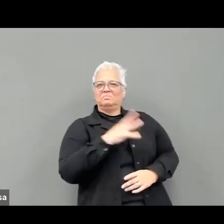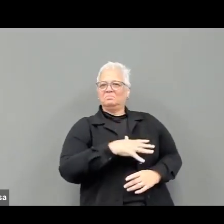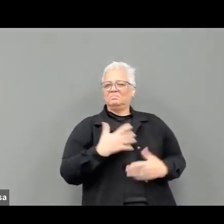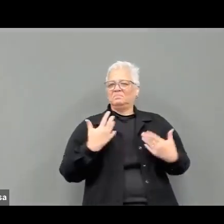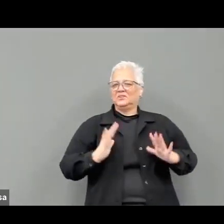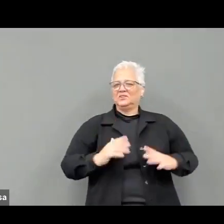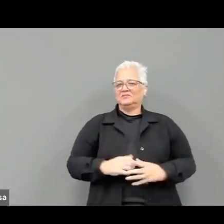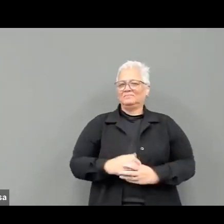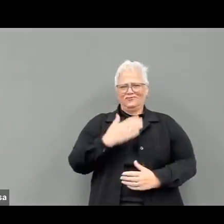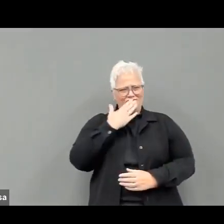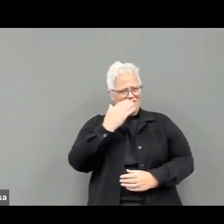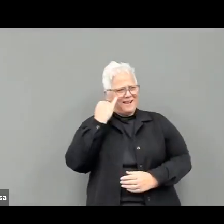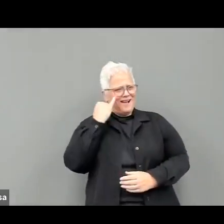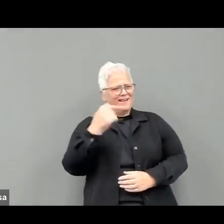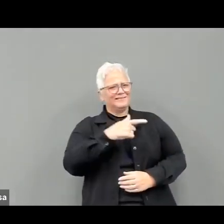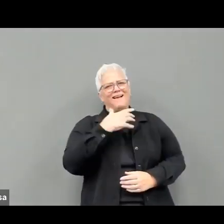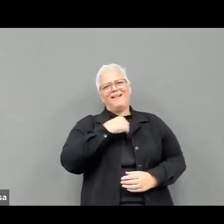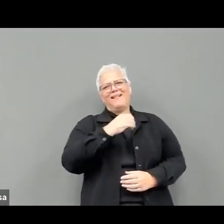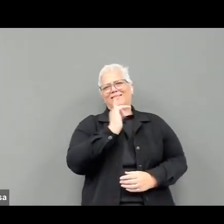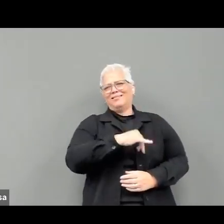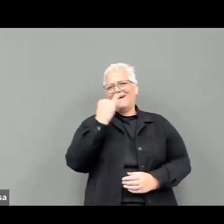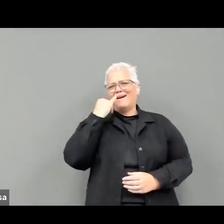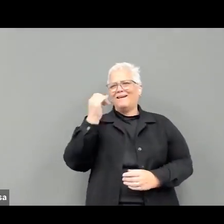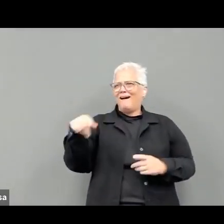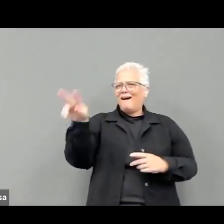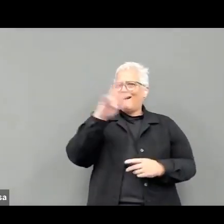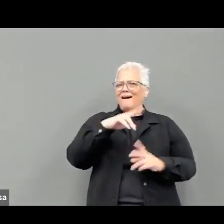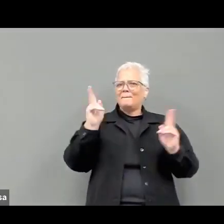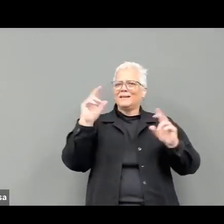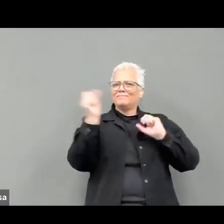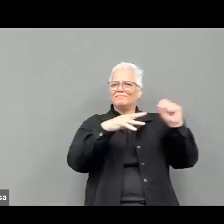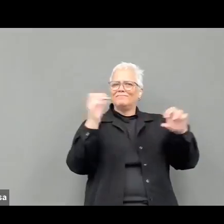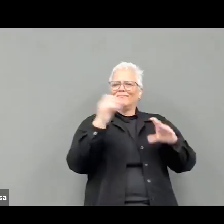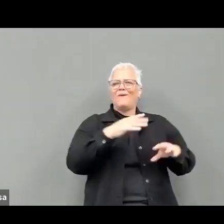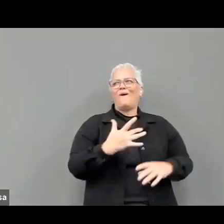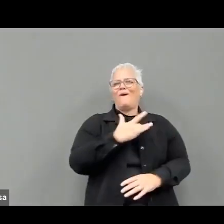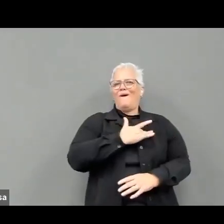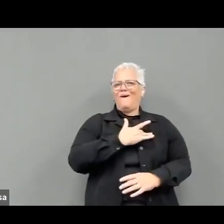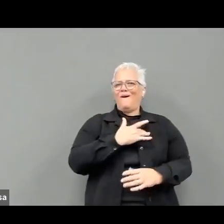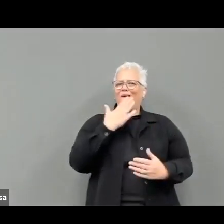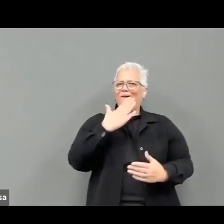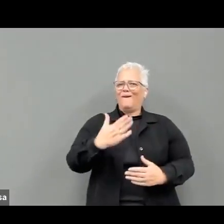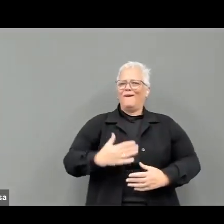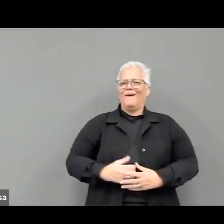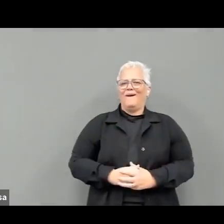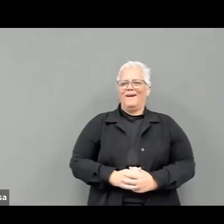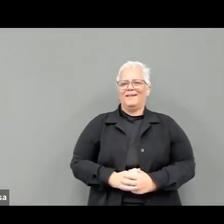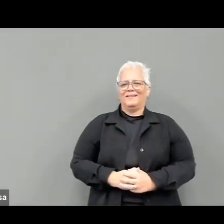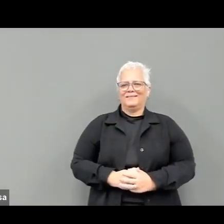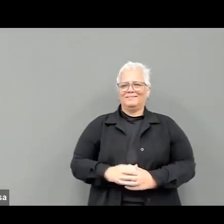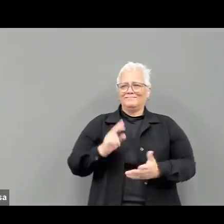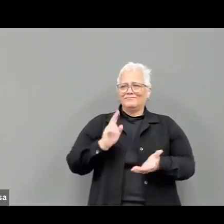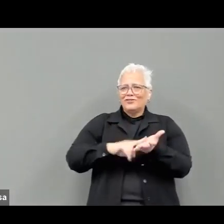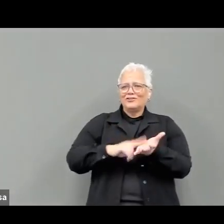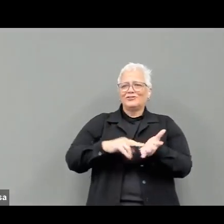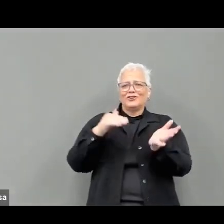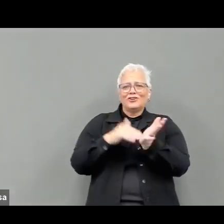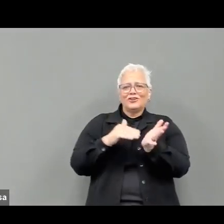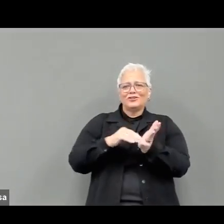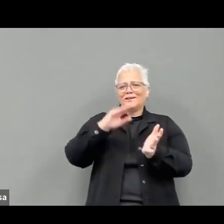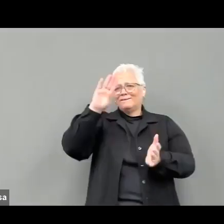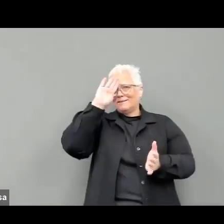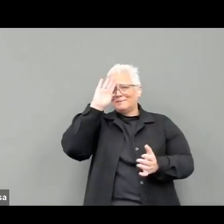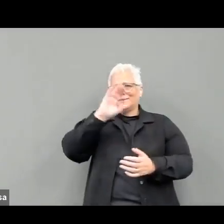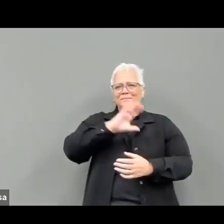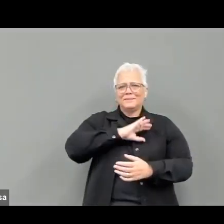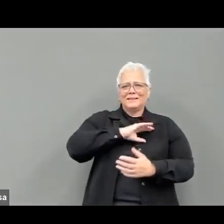all want to say how grateful we are to our frontline healthcare workers who are just working nonstop, you know, to help all of us